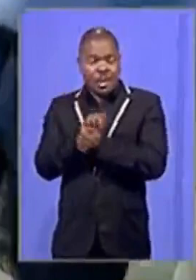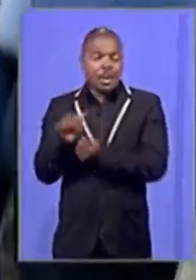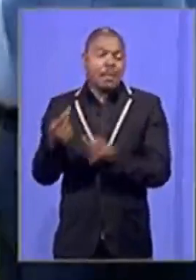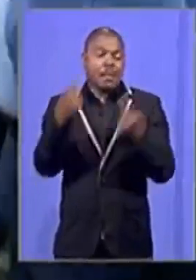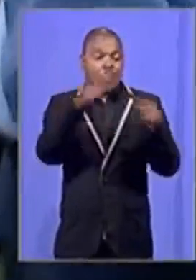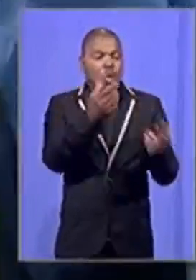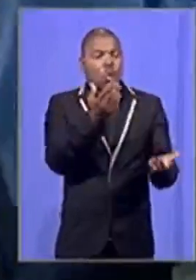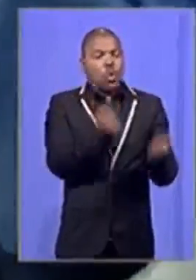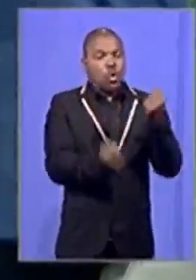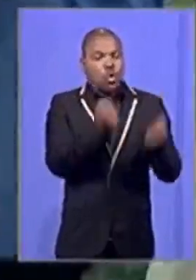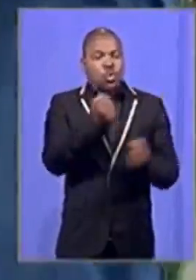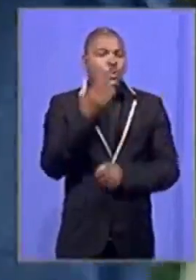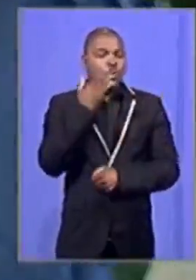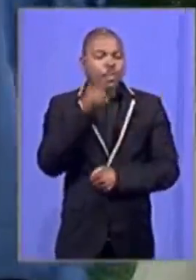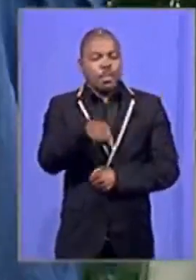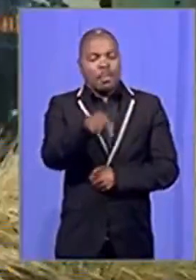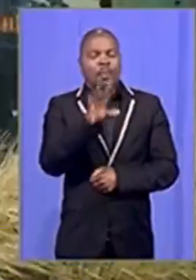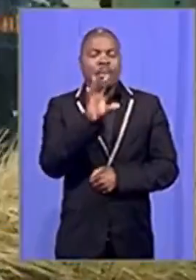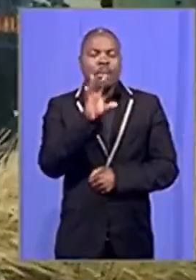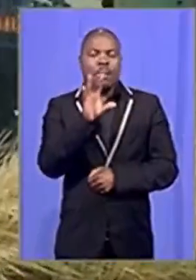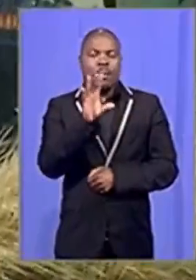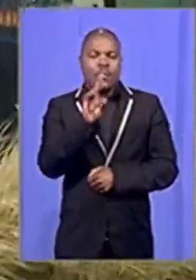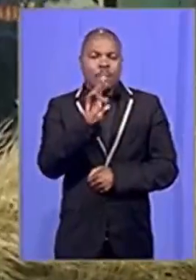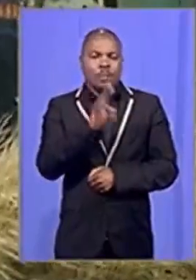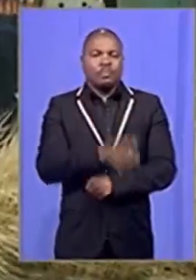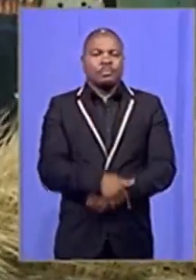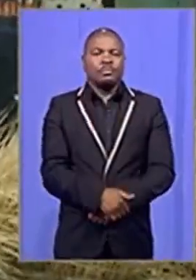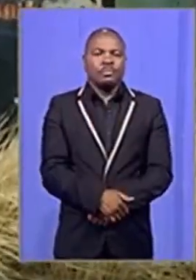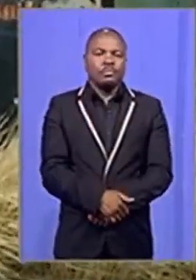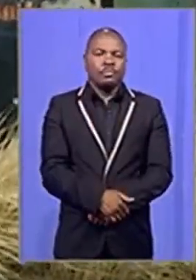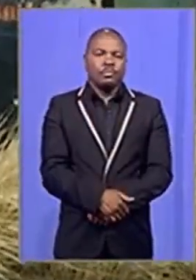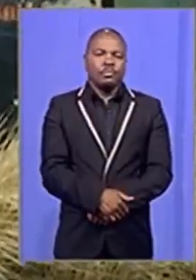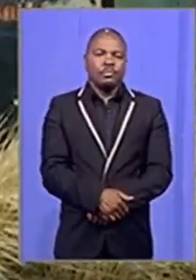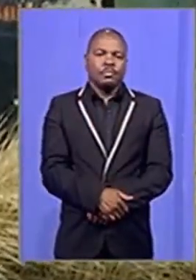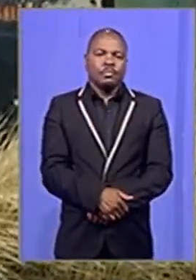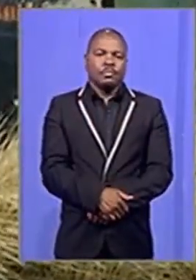magistrata wa Stilfontein ka Laboraro. Ke Tebego Phakedi wa dikgang tsa SABC mo Stilfontein.